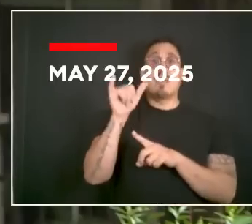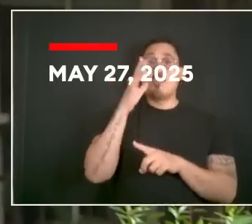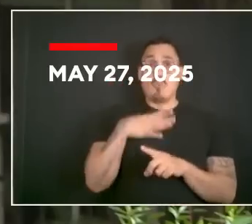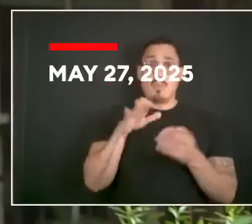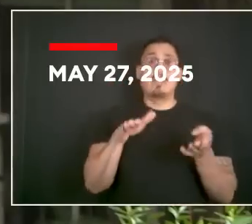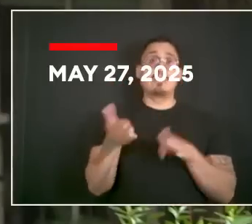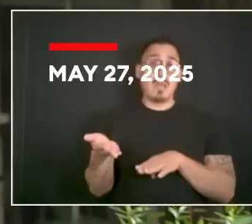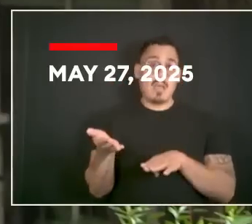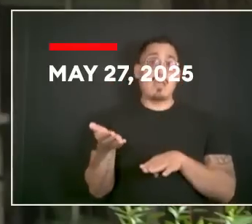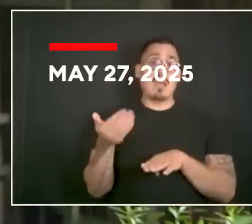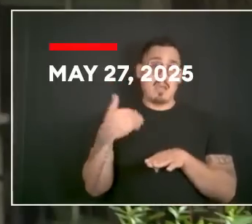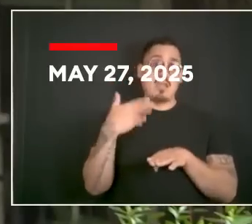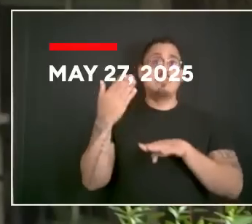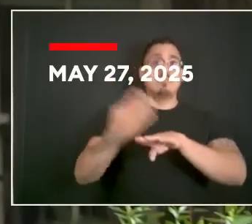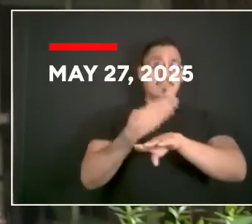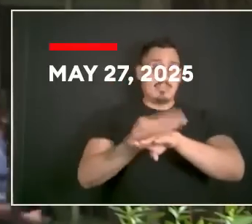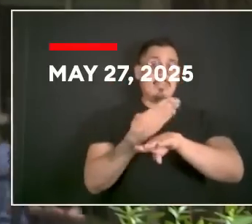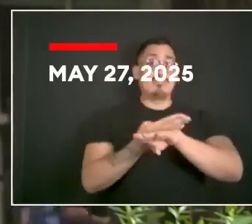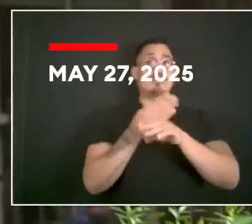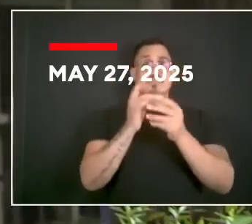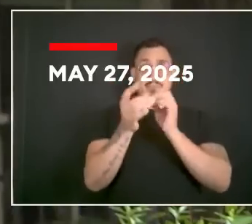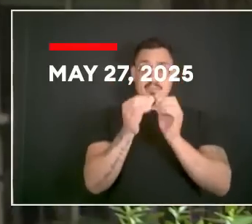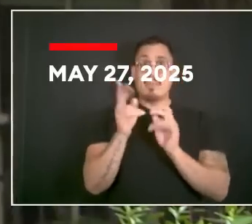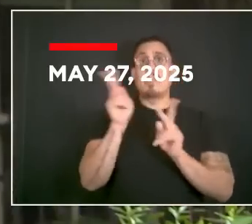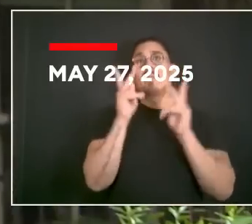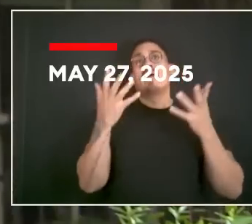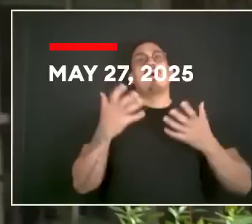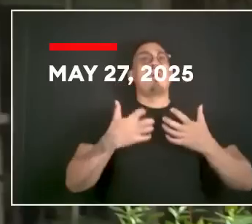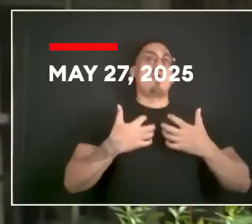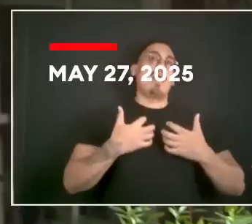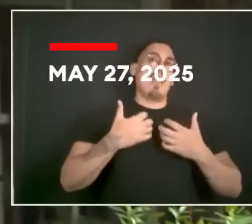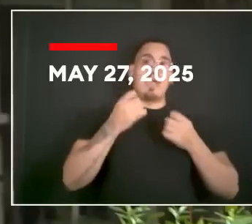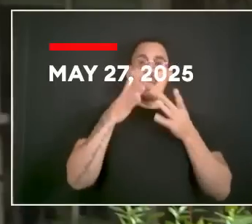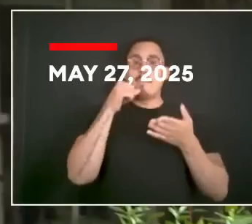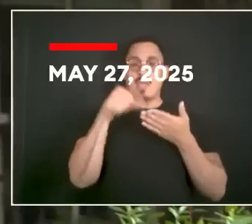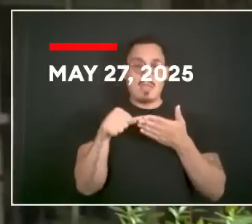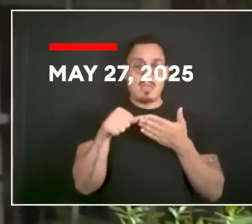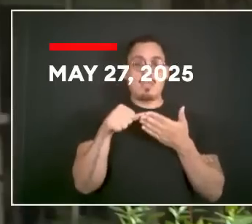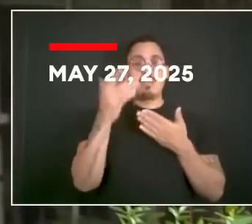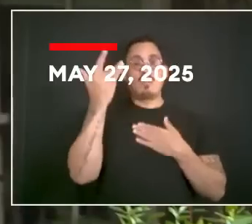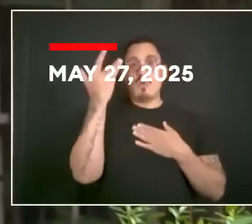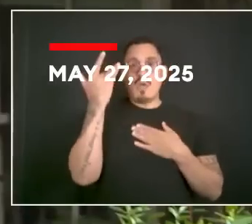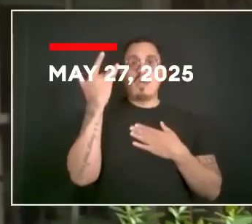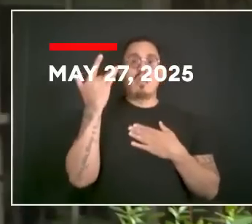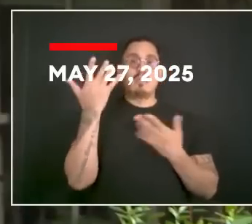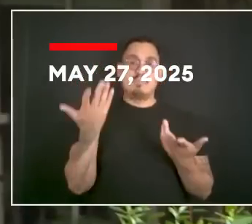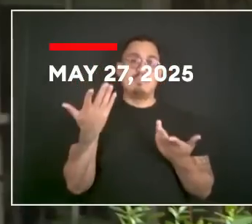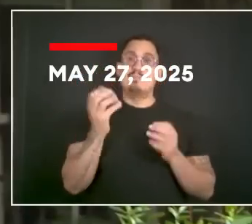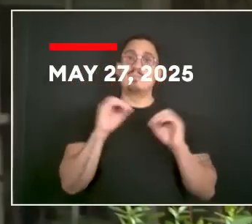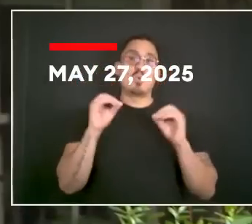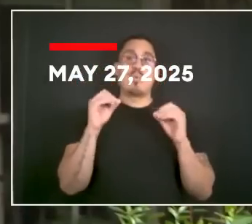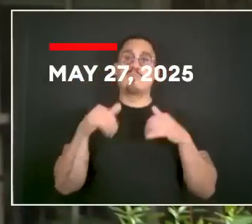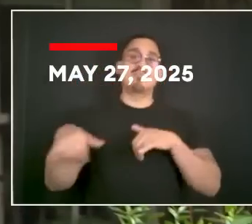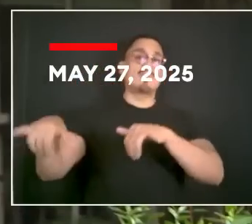there. I got a lot of hate mail. People were angry because I did it. There is no universal position on bike lanes. This